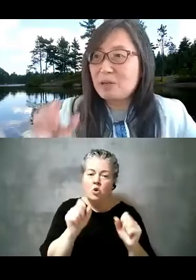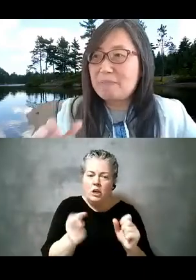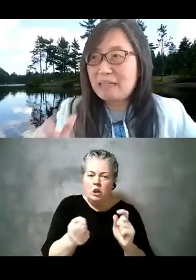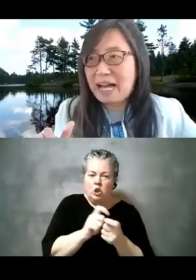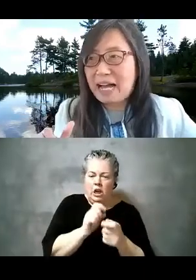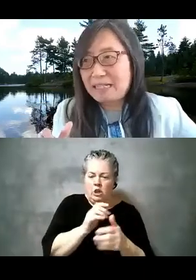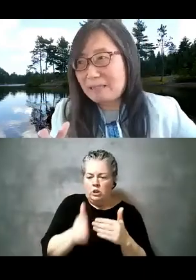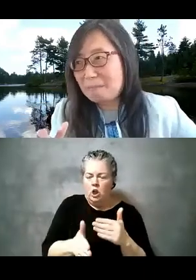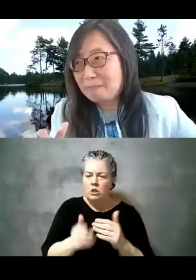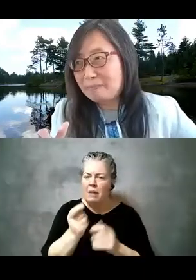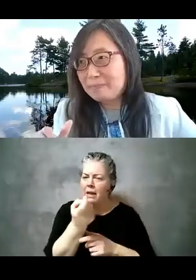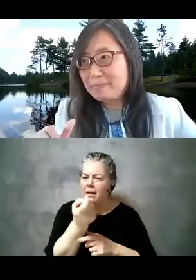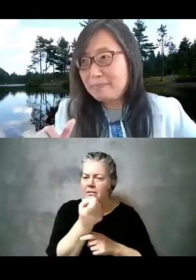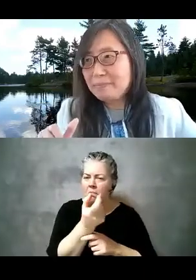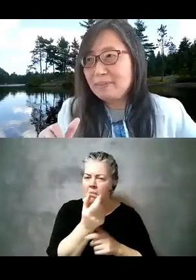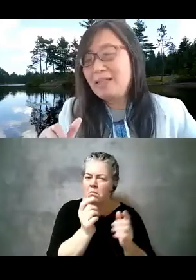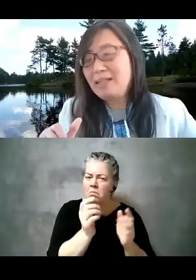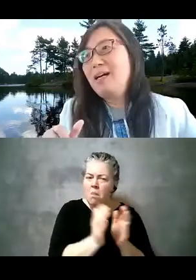relatively small amount of bias.